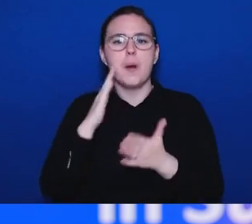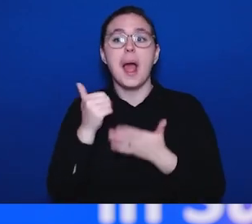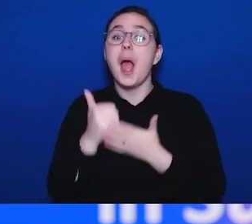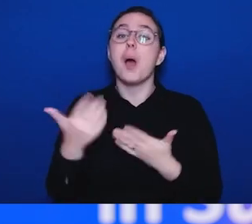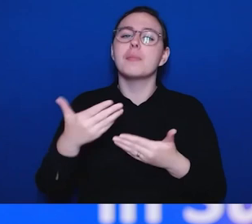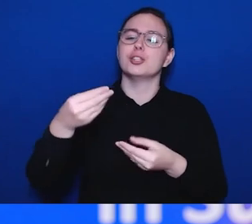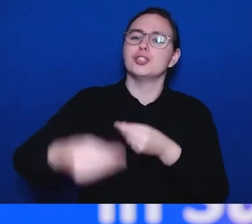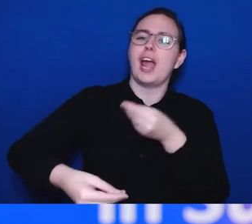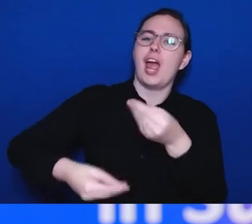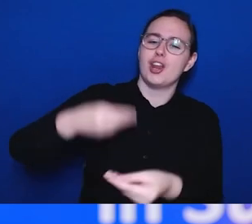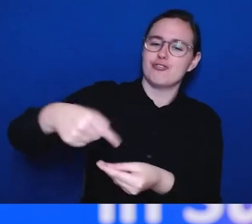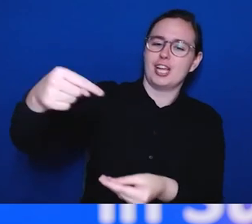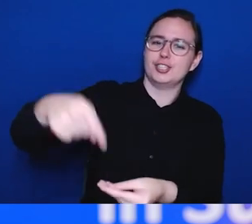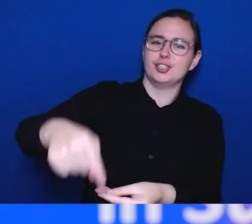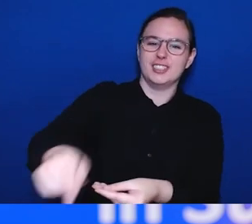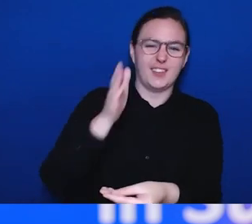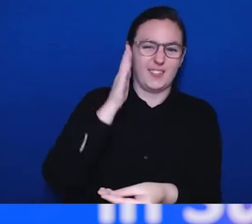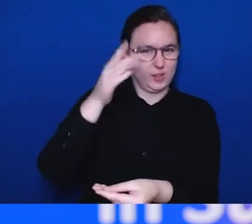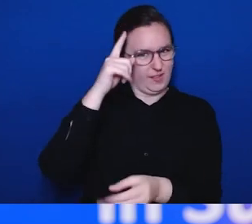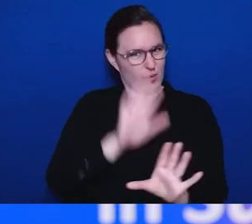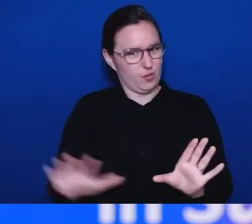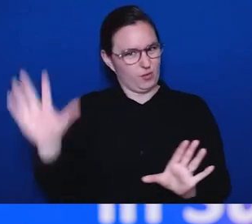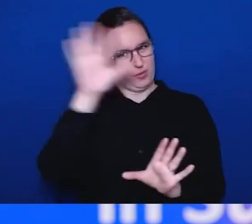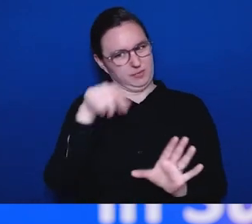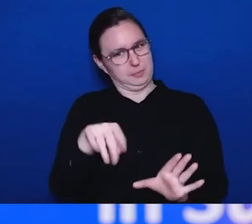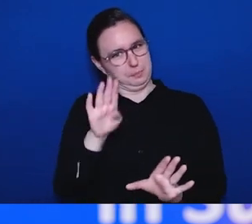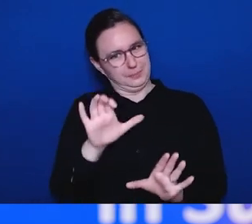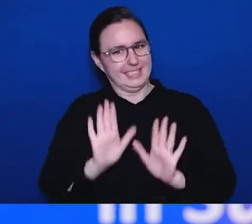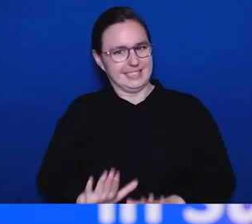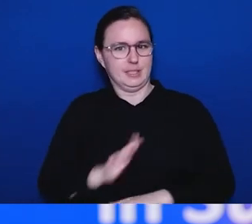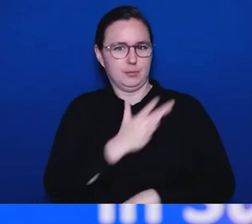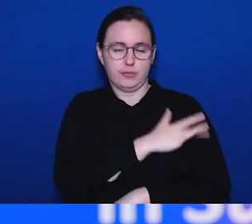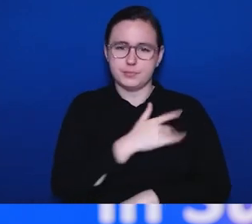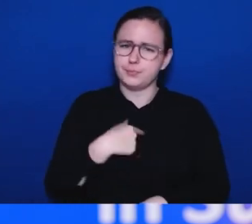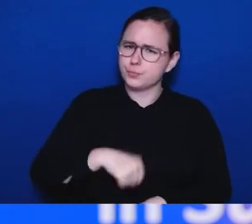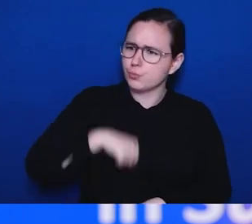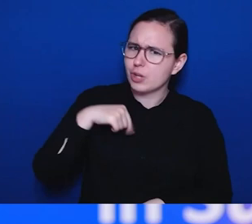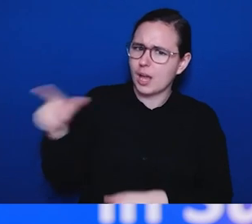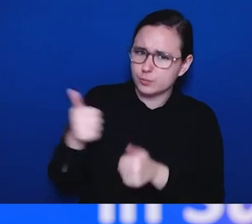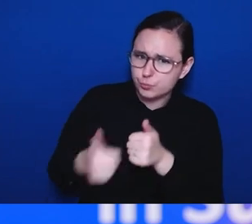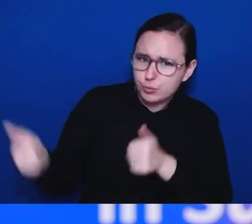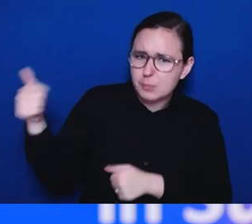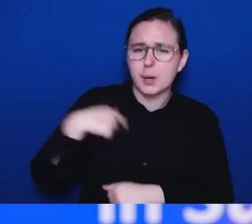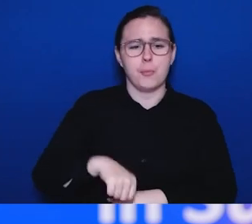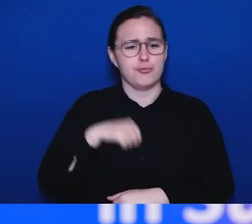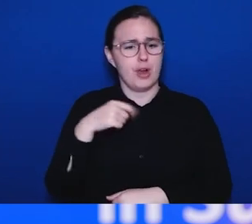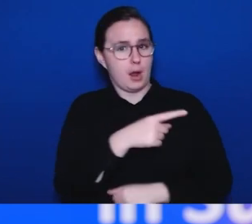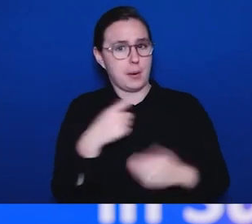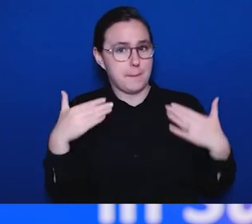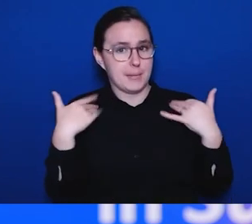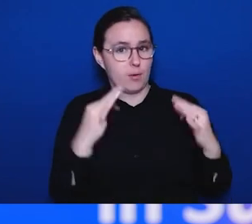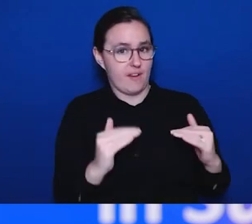community that's going to make a huge difference for future generations in our province. We're so proud, I'm so proud of our Premier